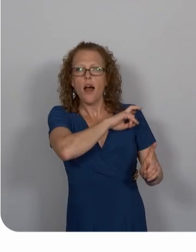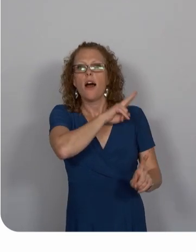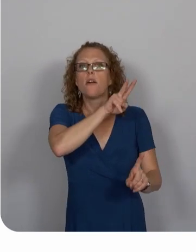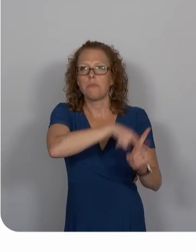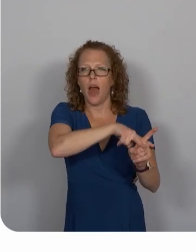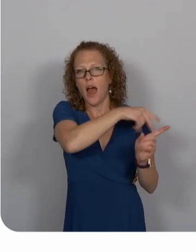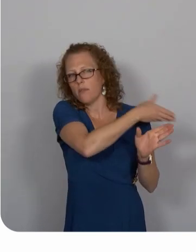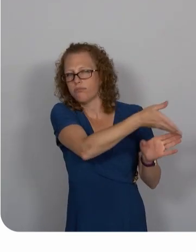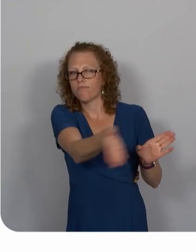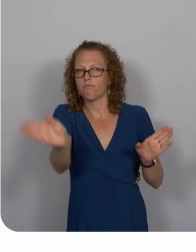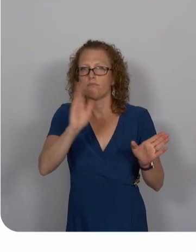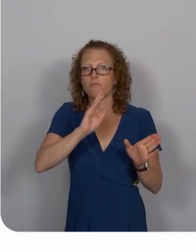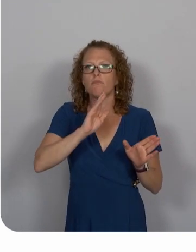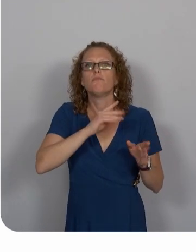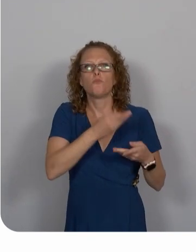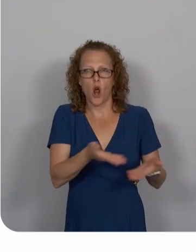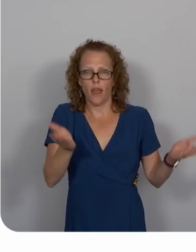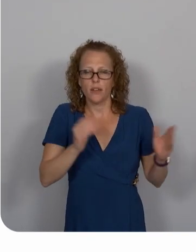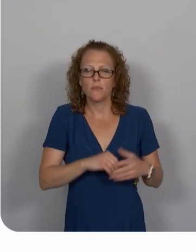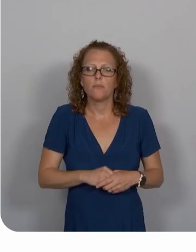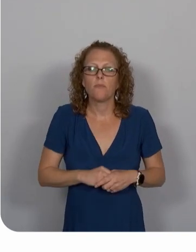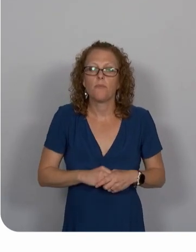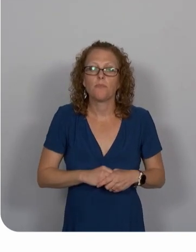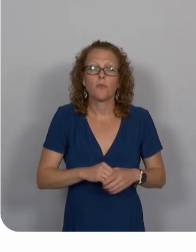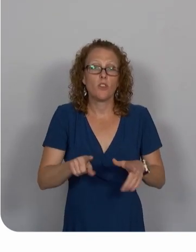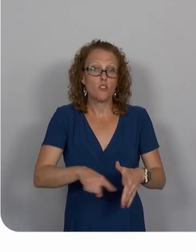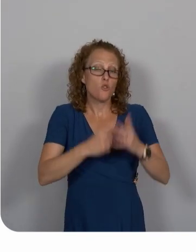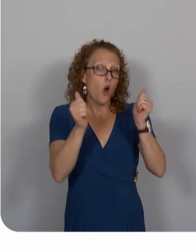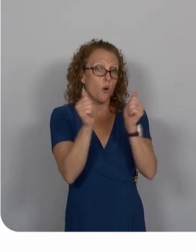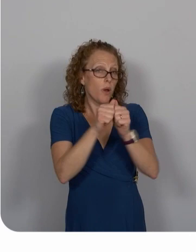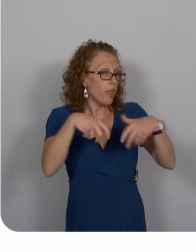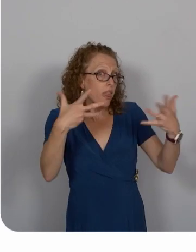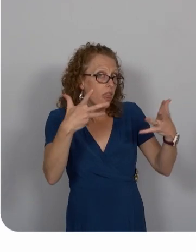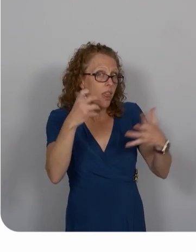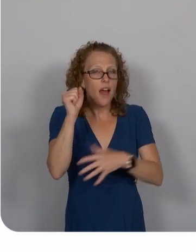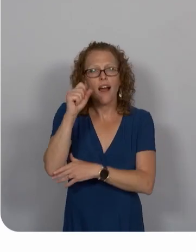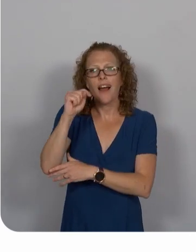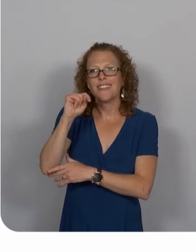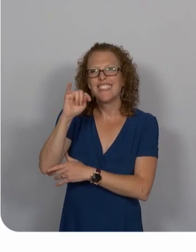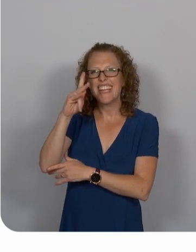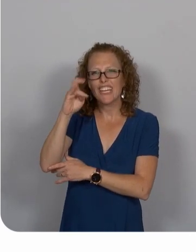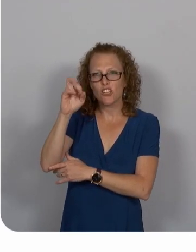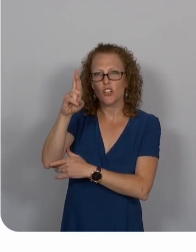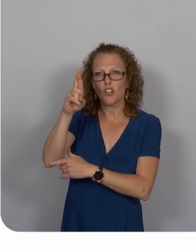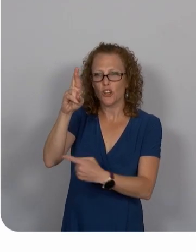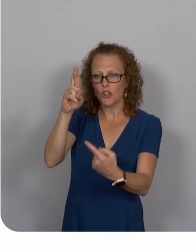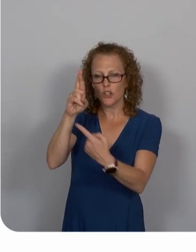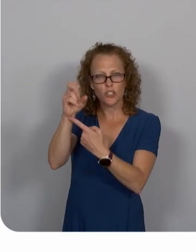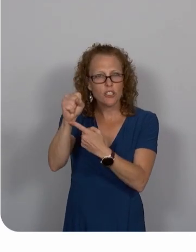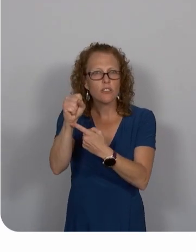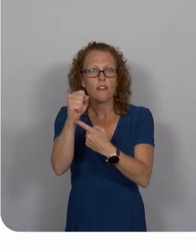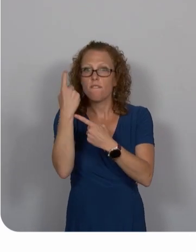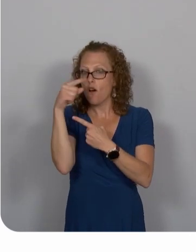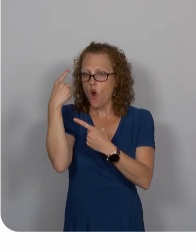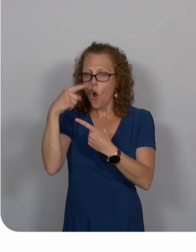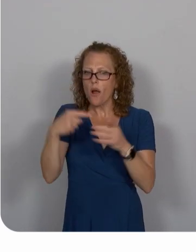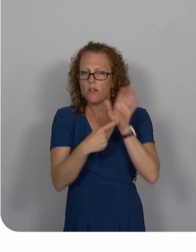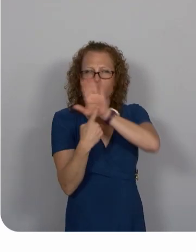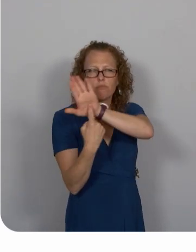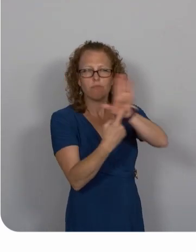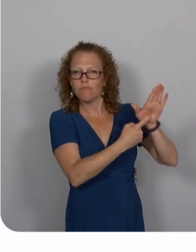stickers. And stickers have become a huge form of communication, with billions of them shared each month across our